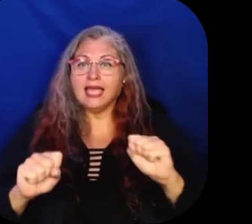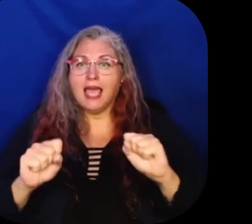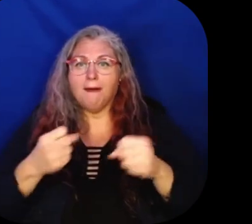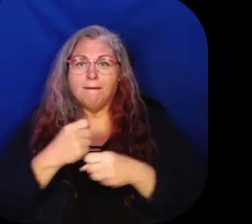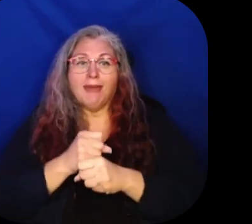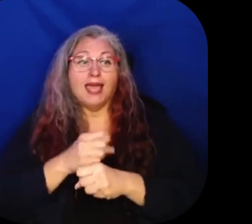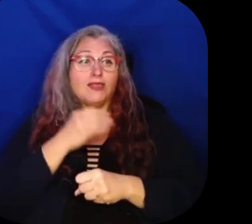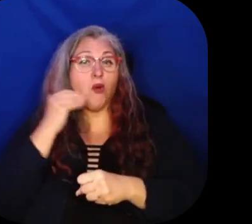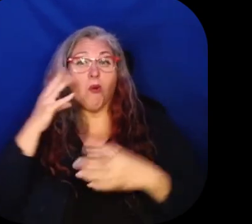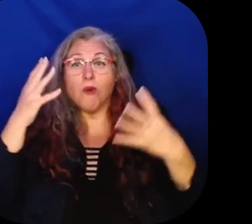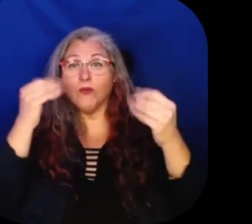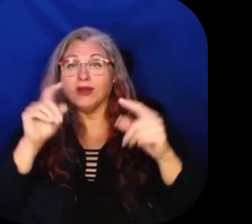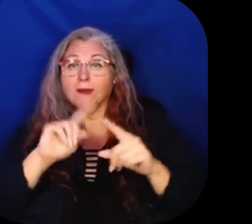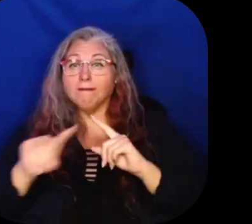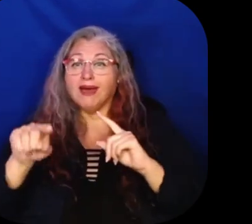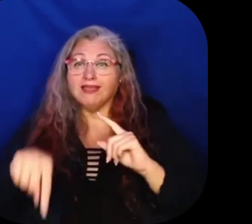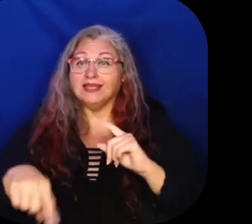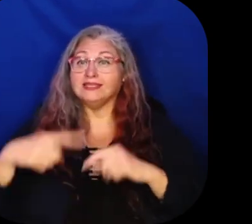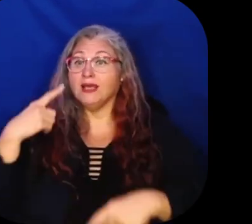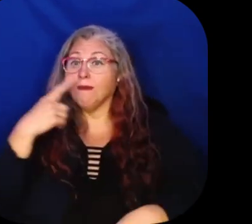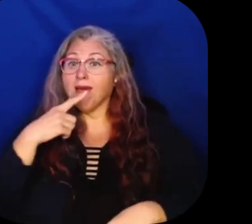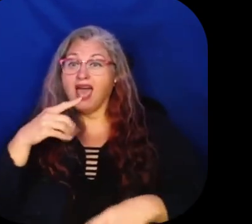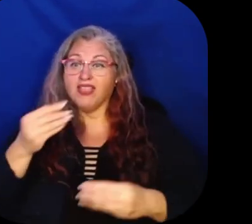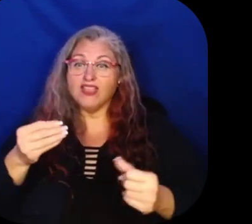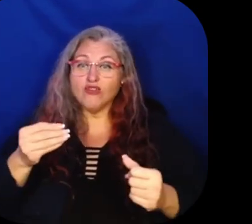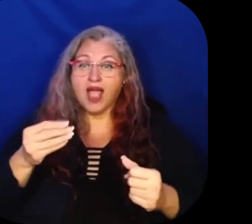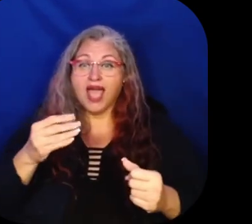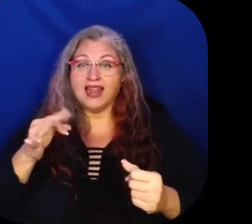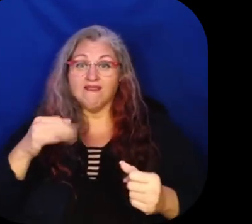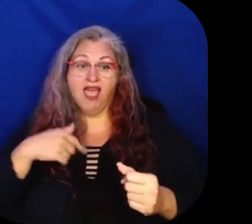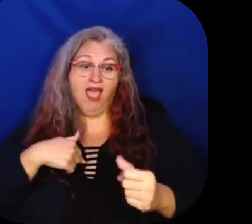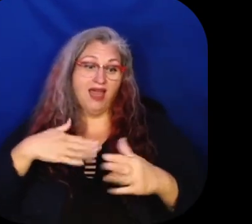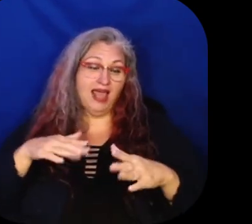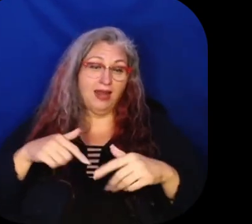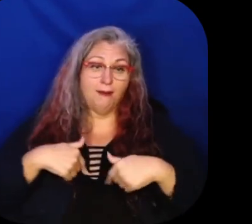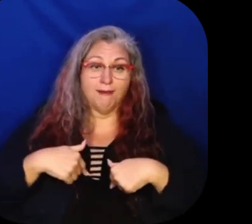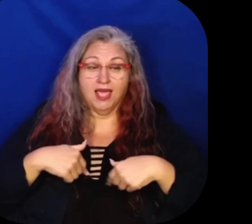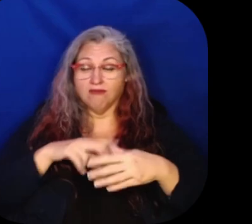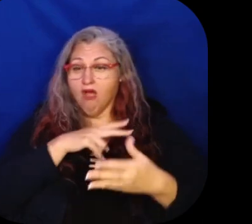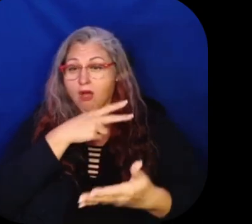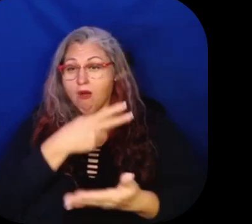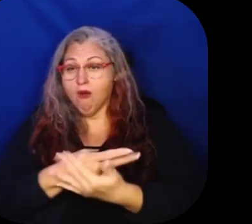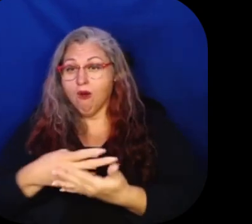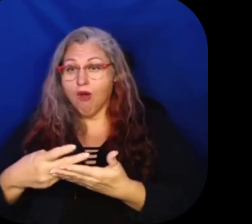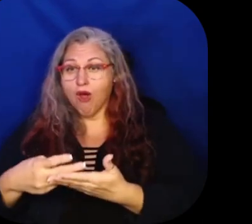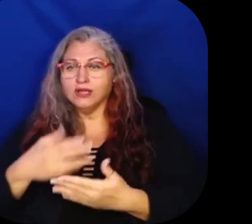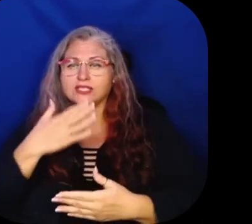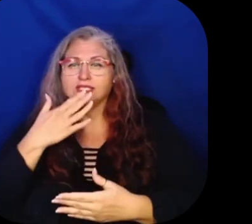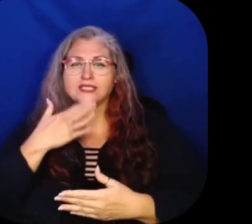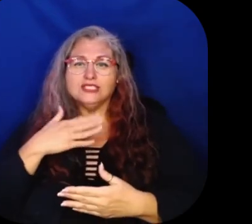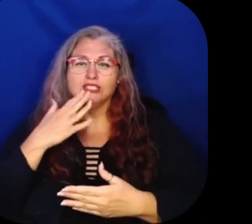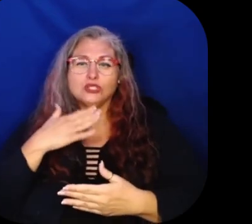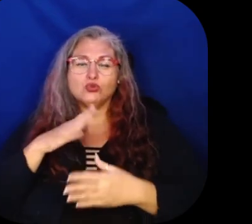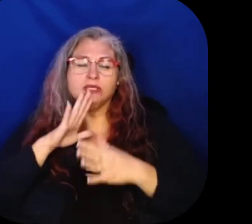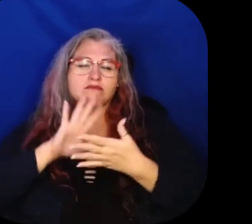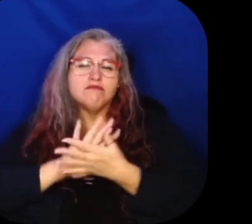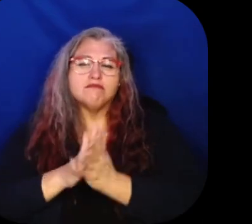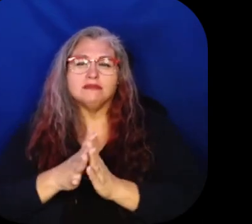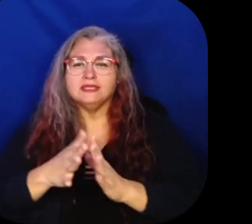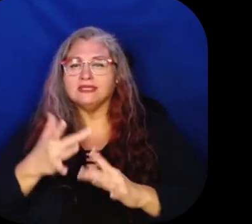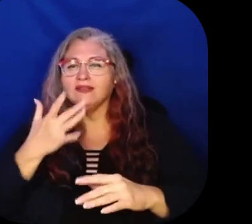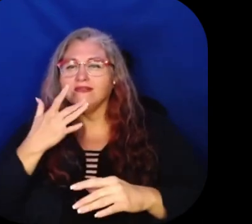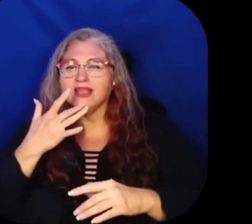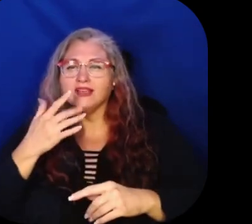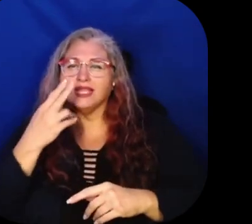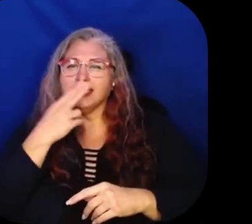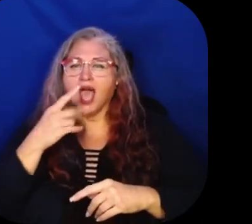But this mouth in the ground, if I let me fall down. Sweet cheeks of flavor, its sweet tongue